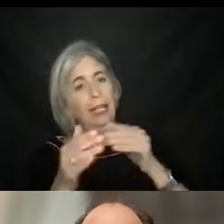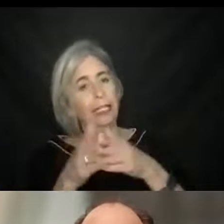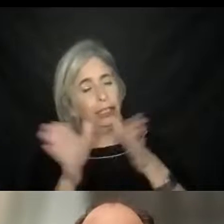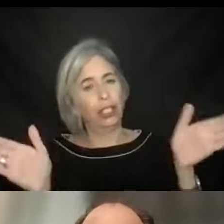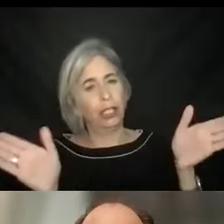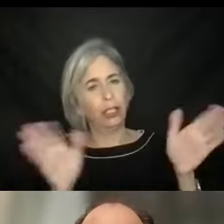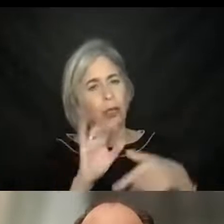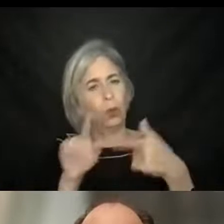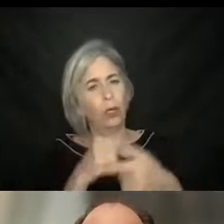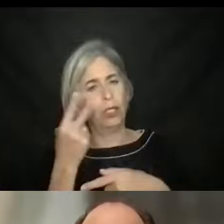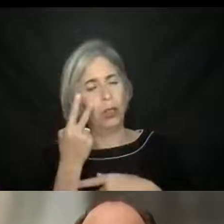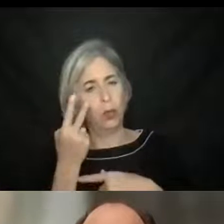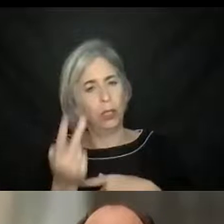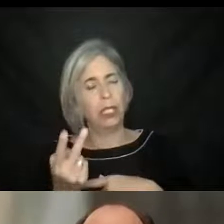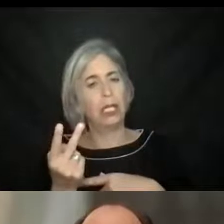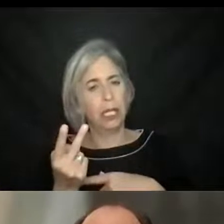when we see